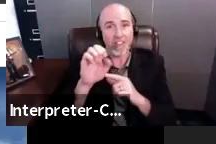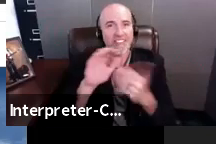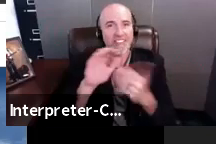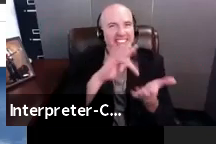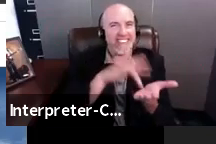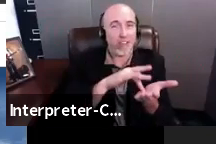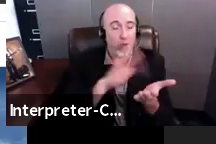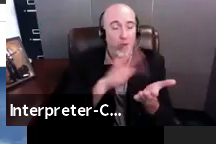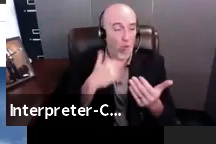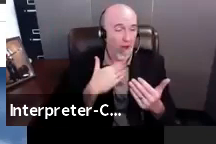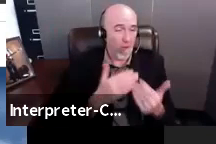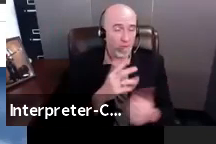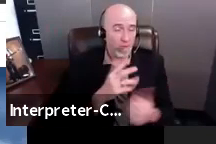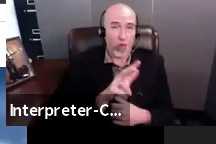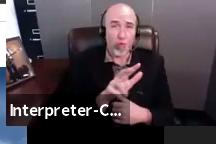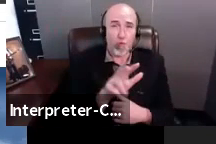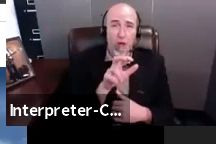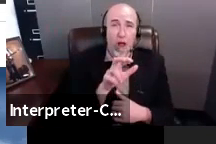include close to 300